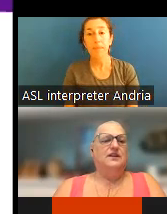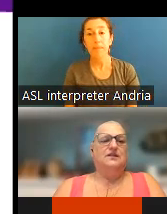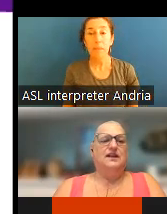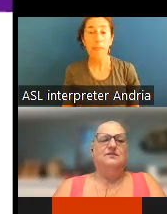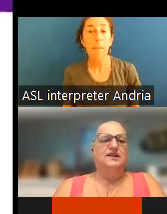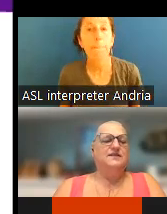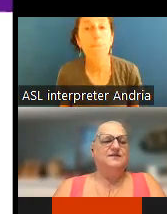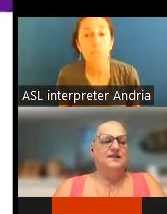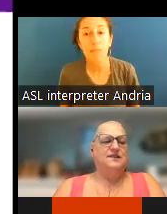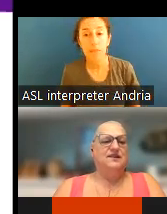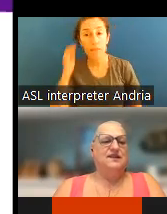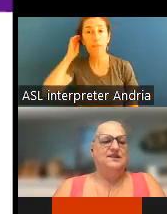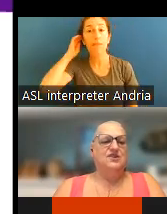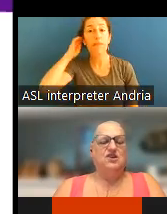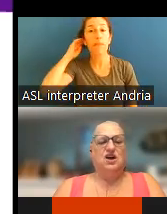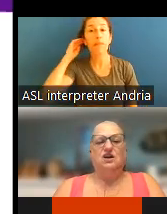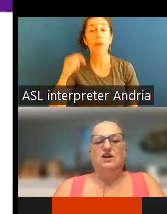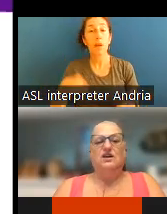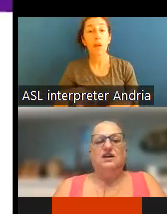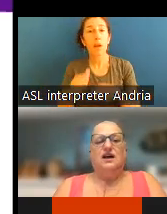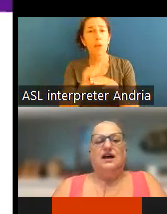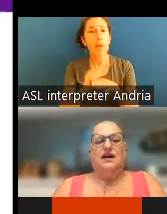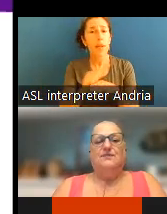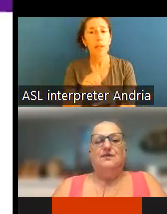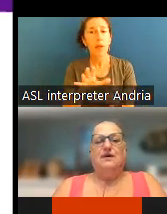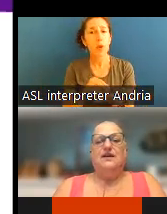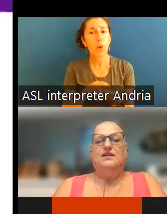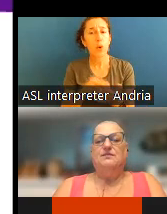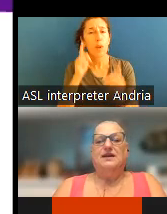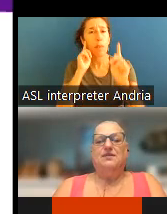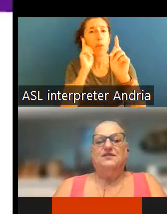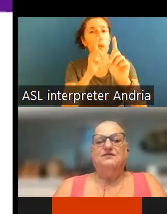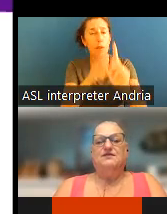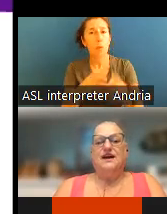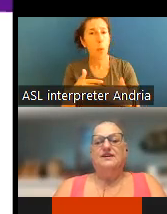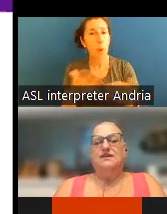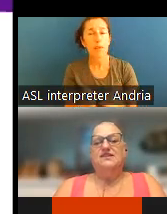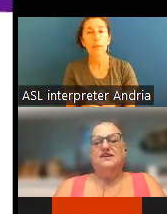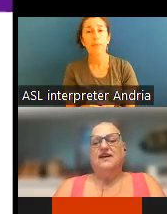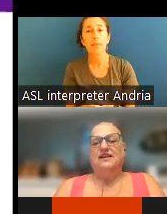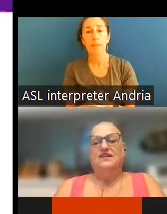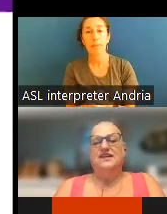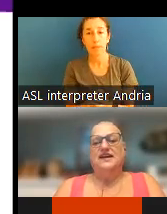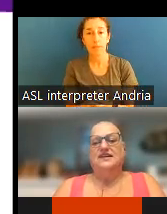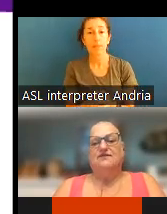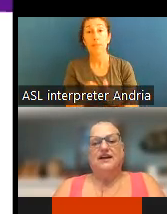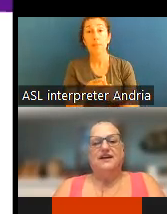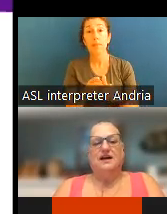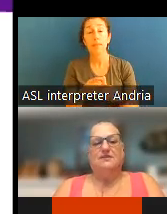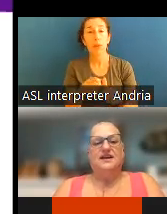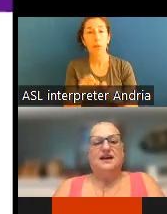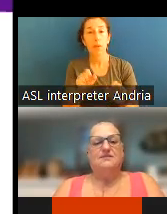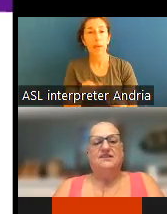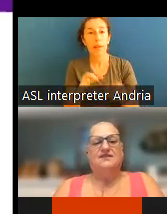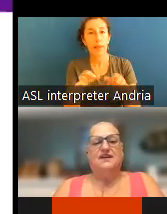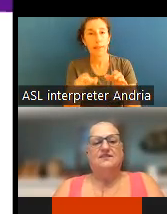what the learning objectives for this presentation are. We want you to be able to define domestic violence and identify the